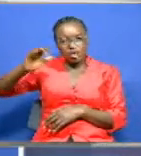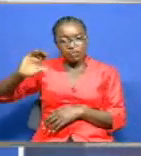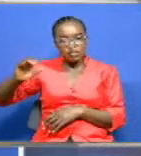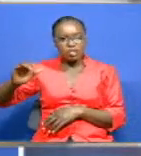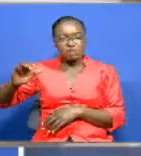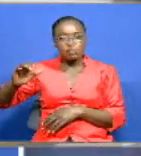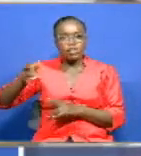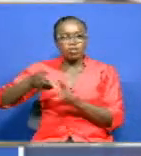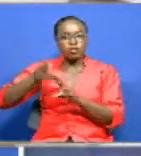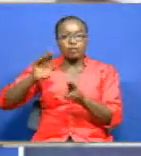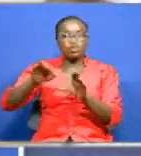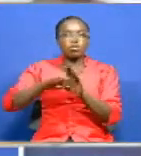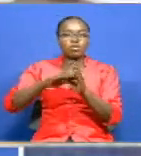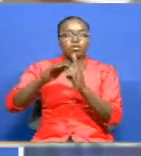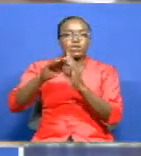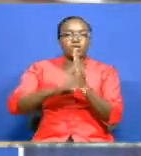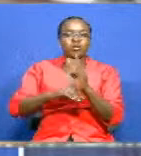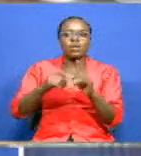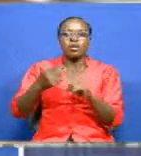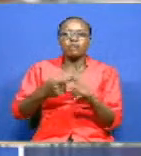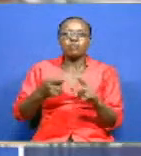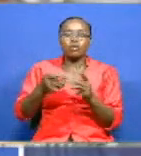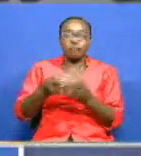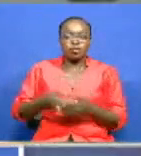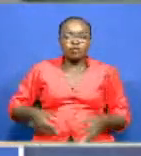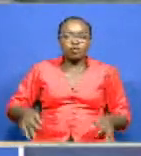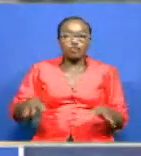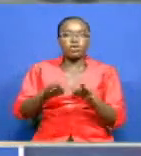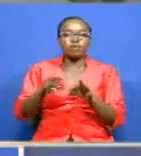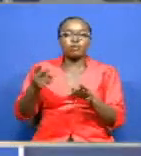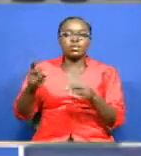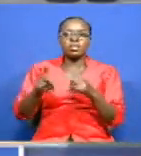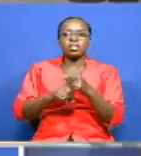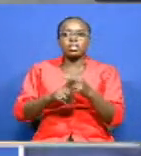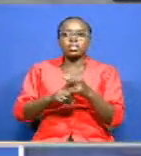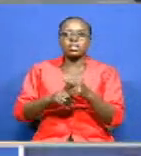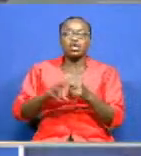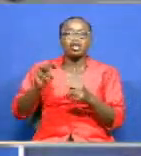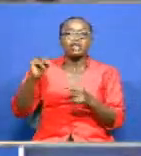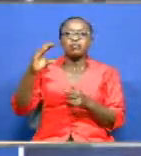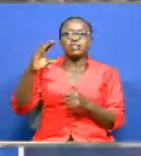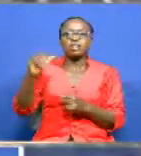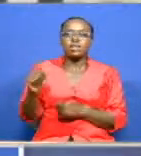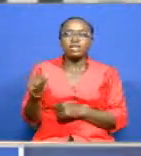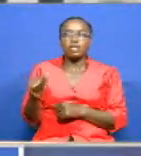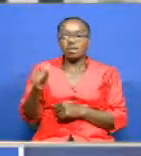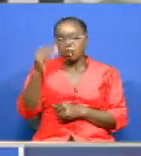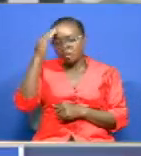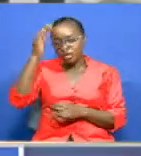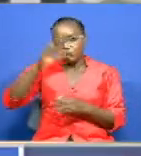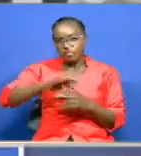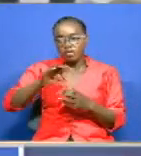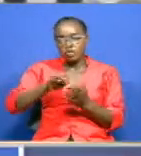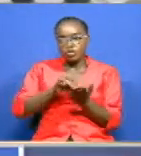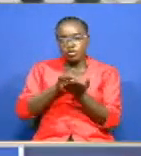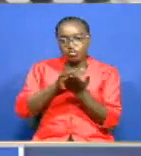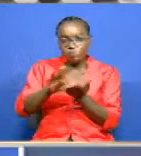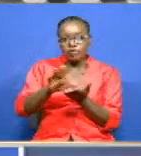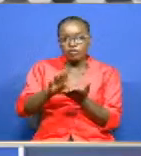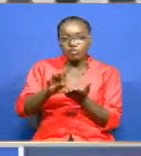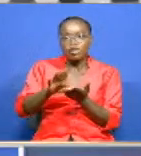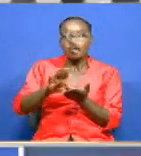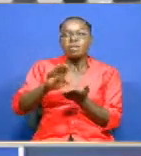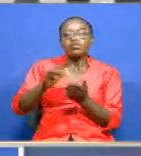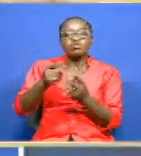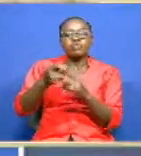its membership from the County's Assembly's forum. 26 ward representatives on Monday voted to remove the County Assembly from